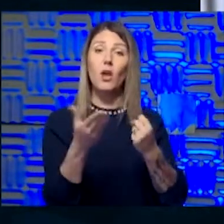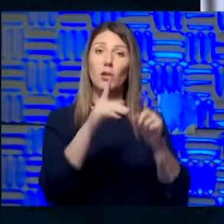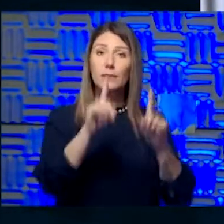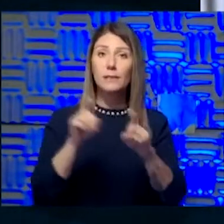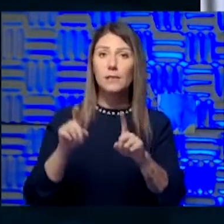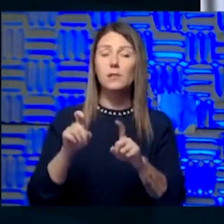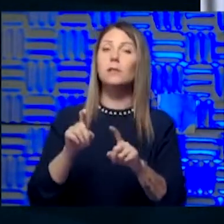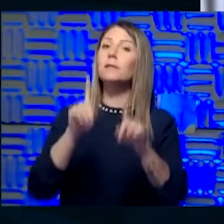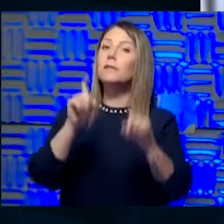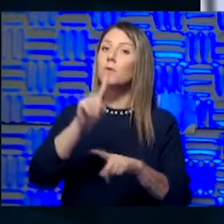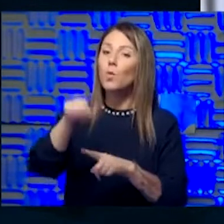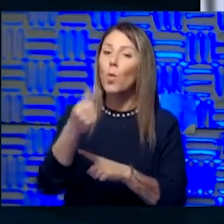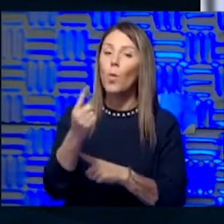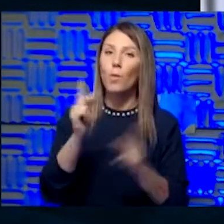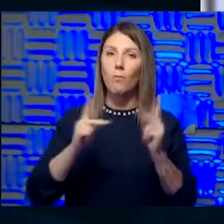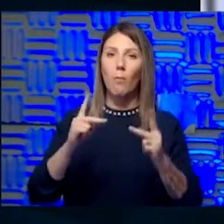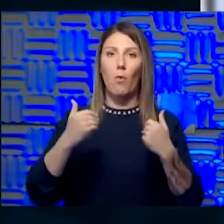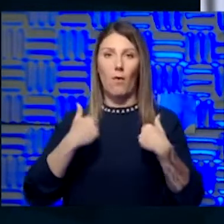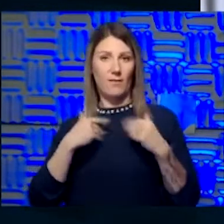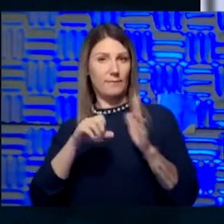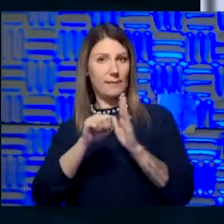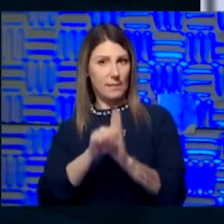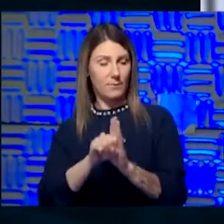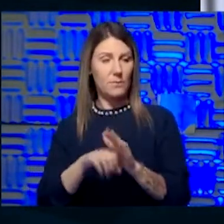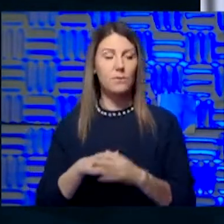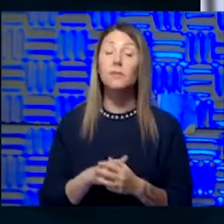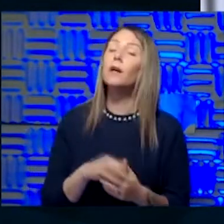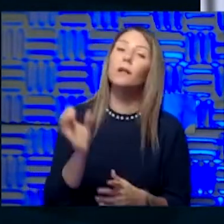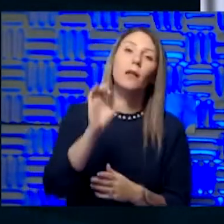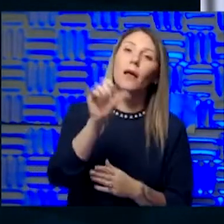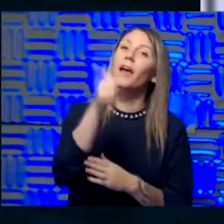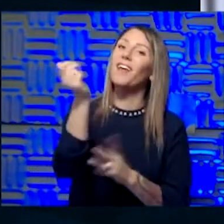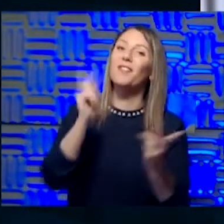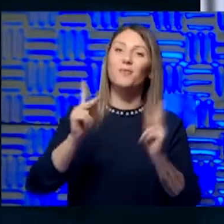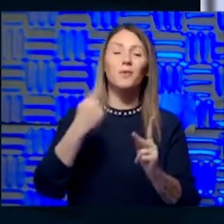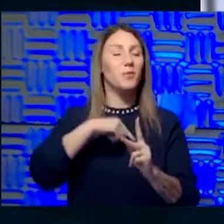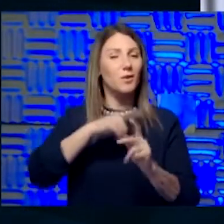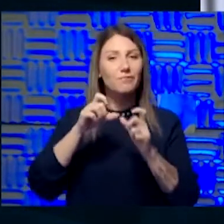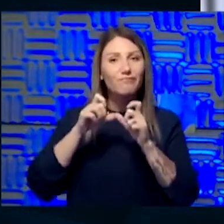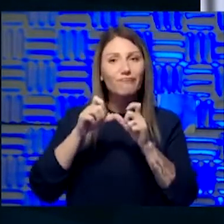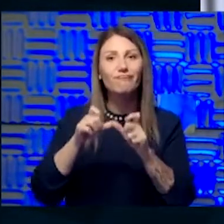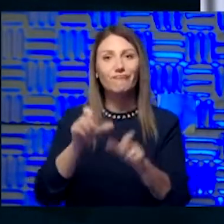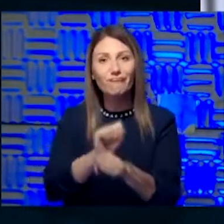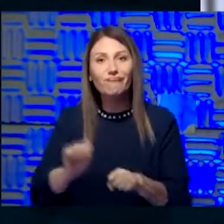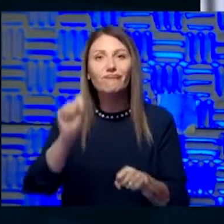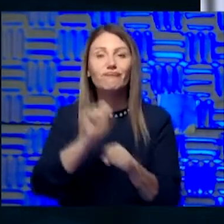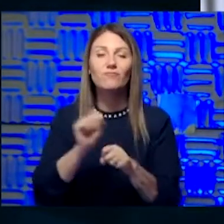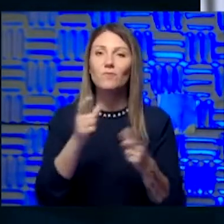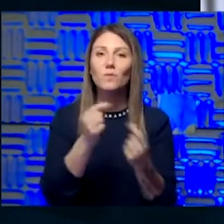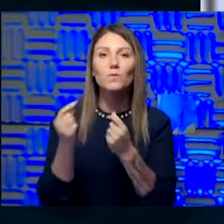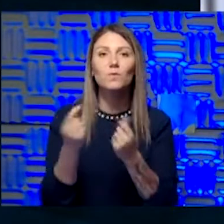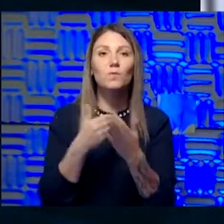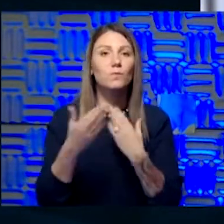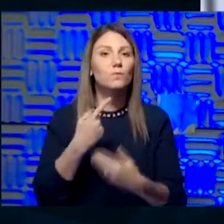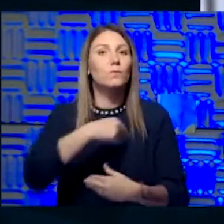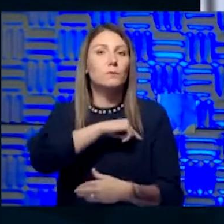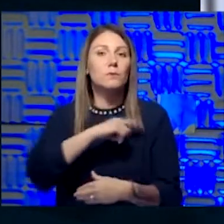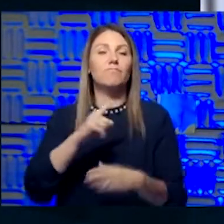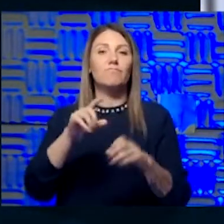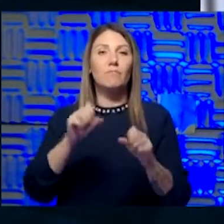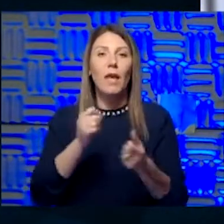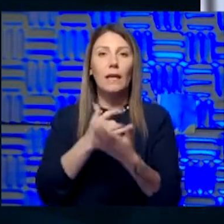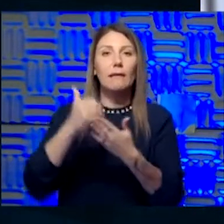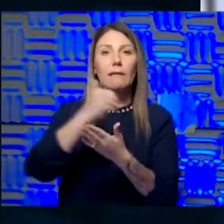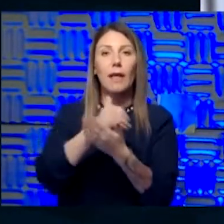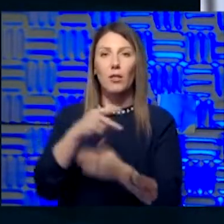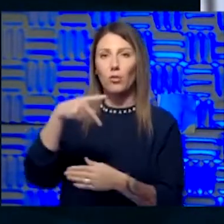only individuals who have symptoms. Like everyone else, we continue to do everything we can to source PPE. We still struggle with